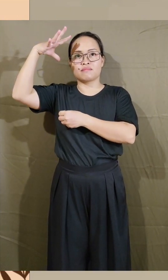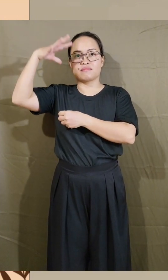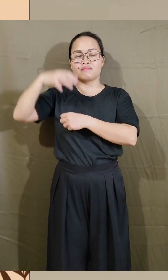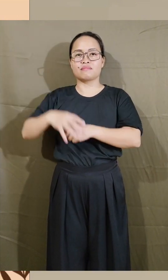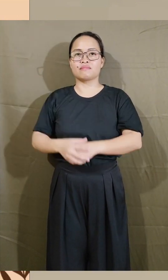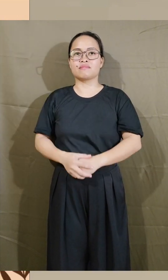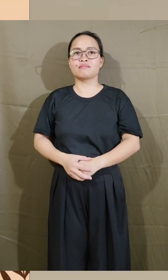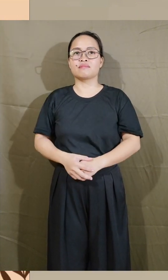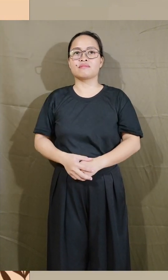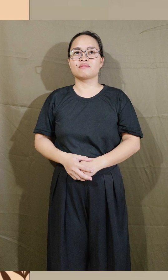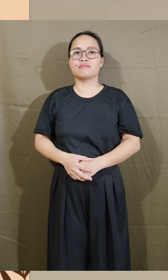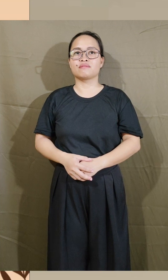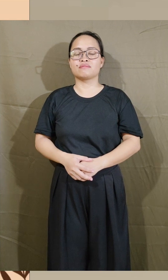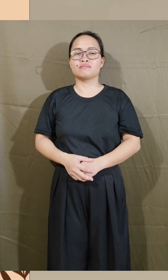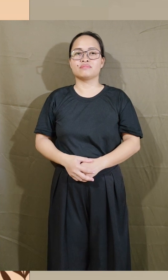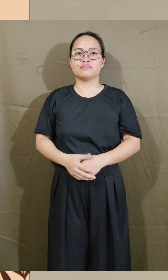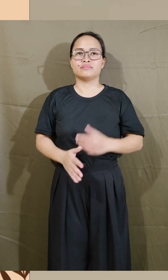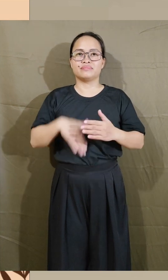Next,